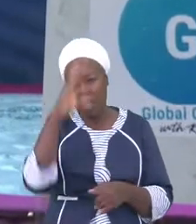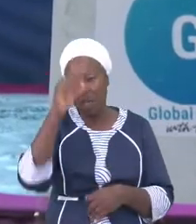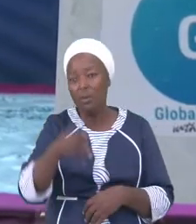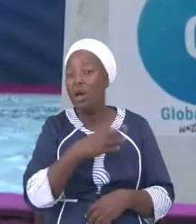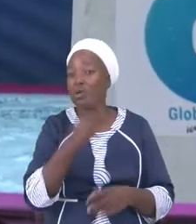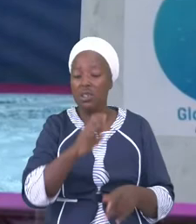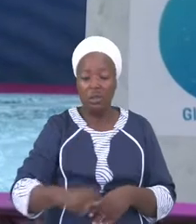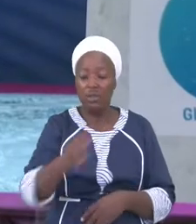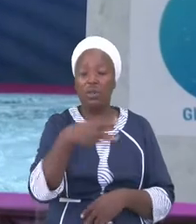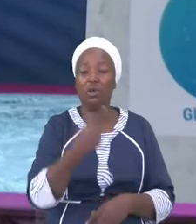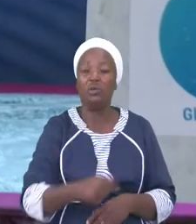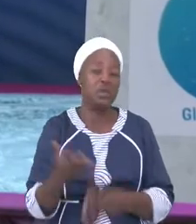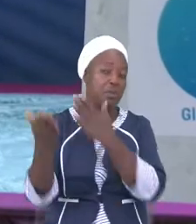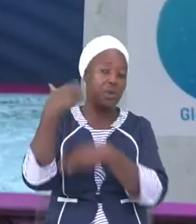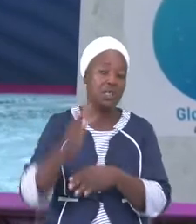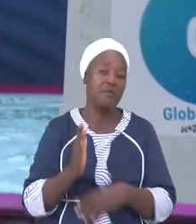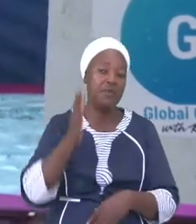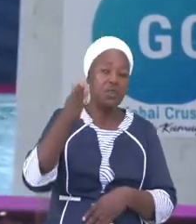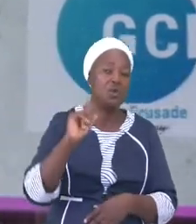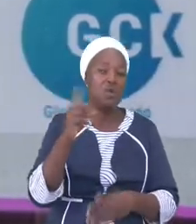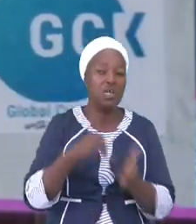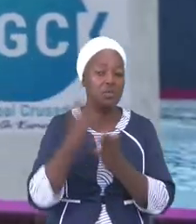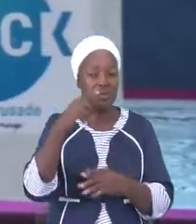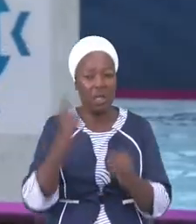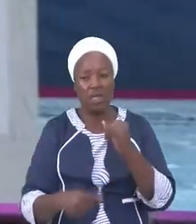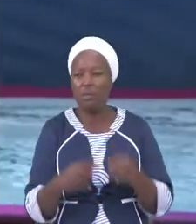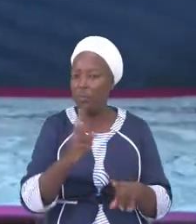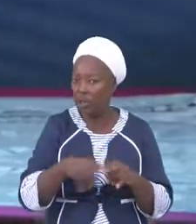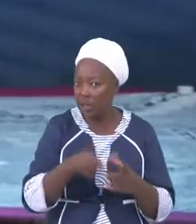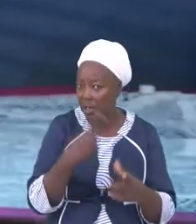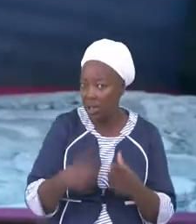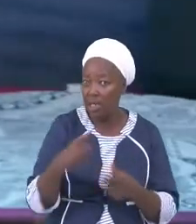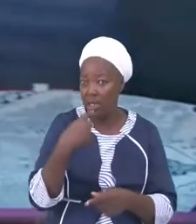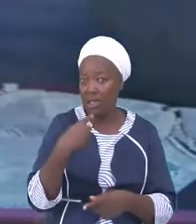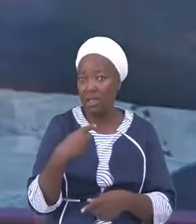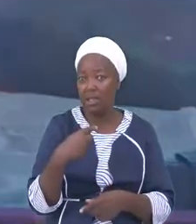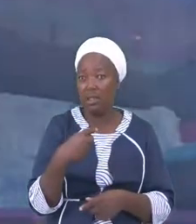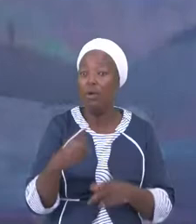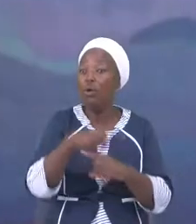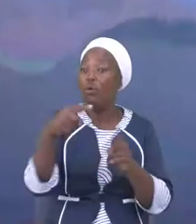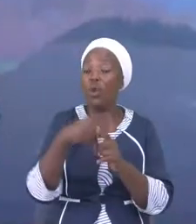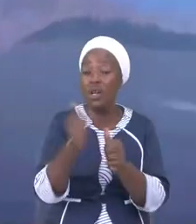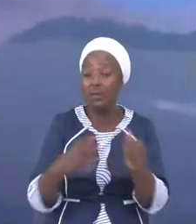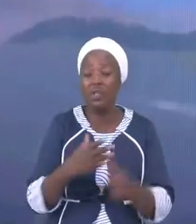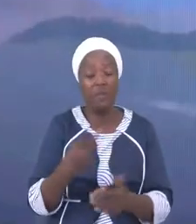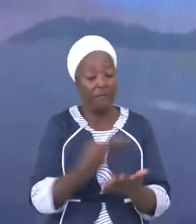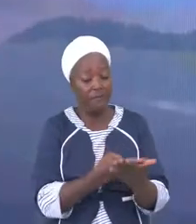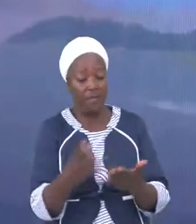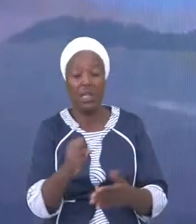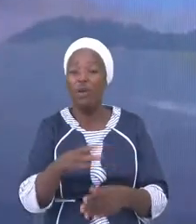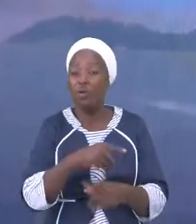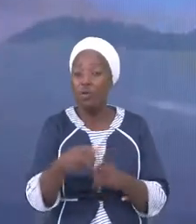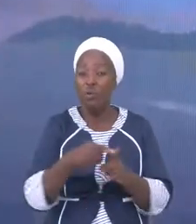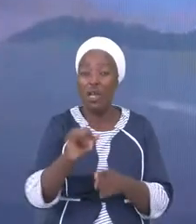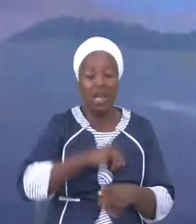past to the future, where it will end. But then he said, when everything fails, and when